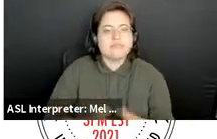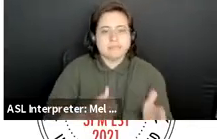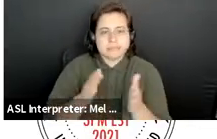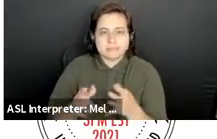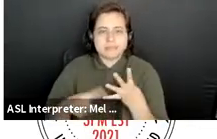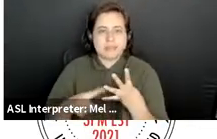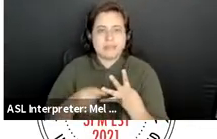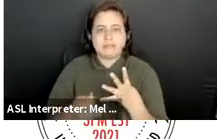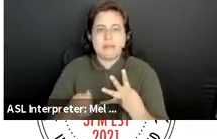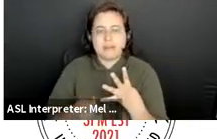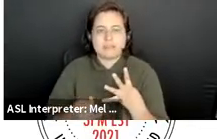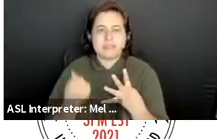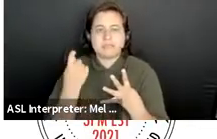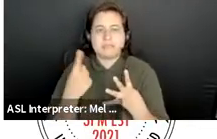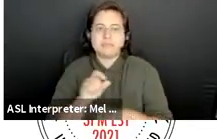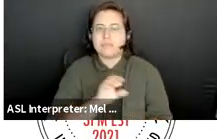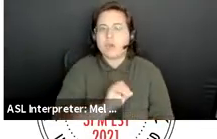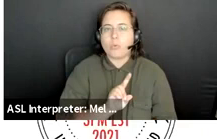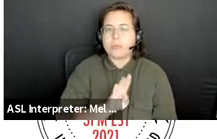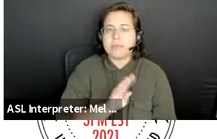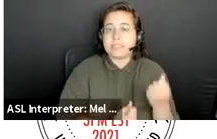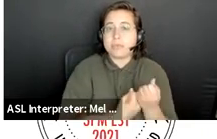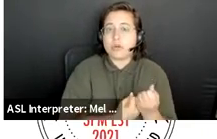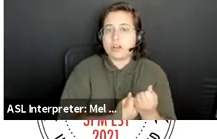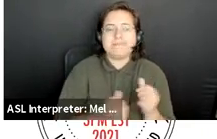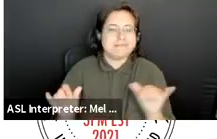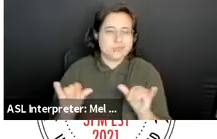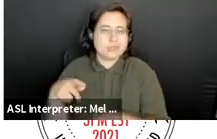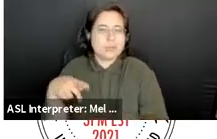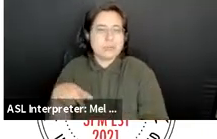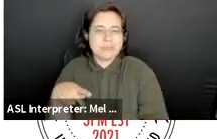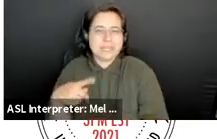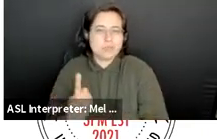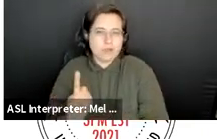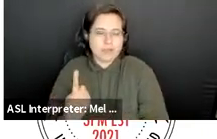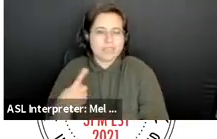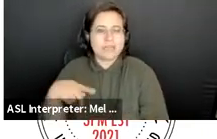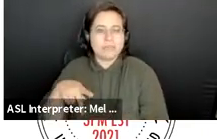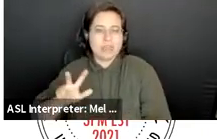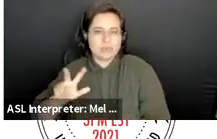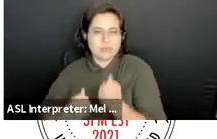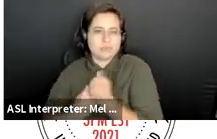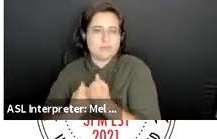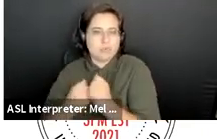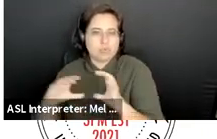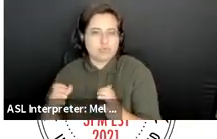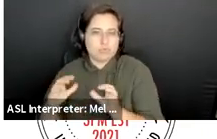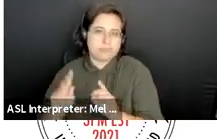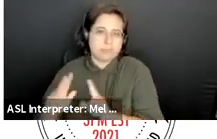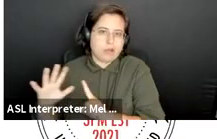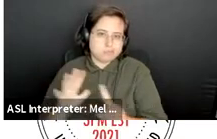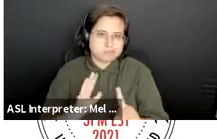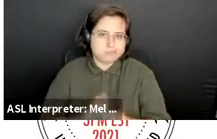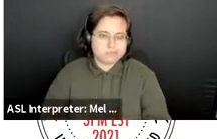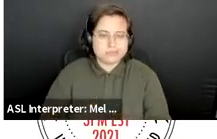personnel for the O1B, there is a P support category for P1s and P3s.